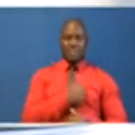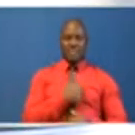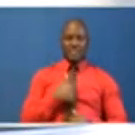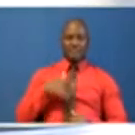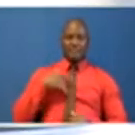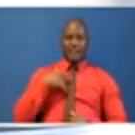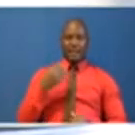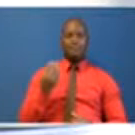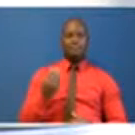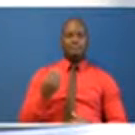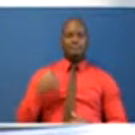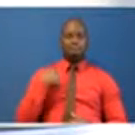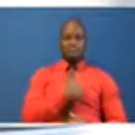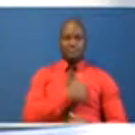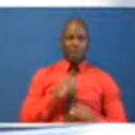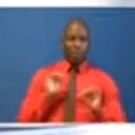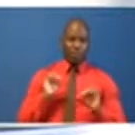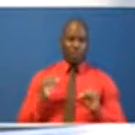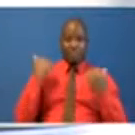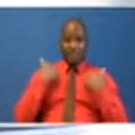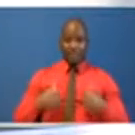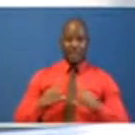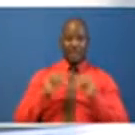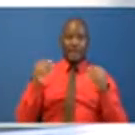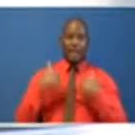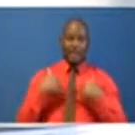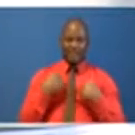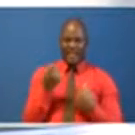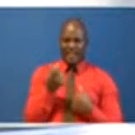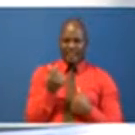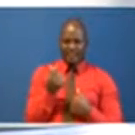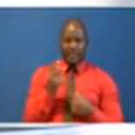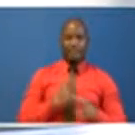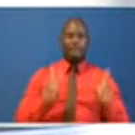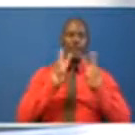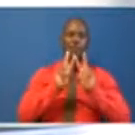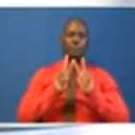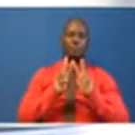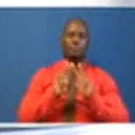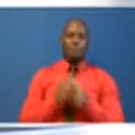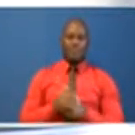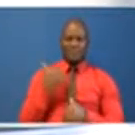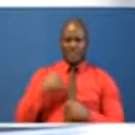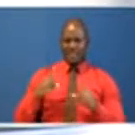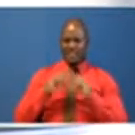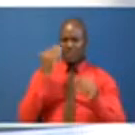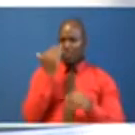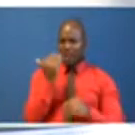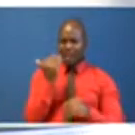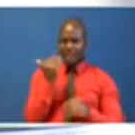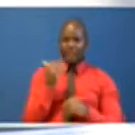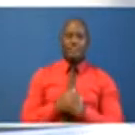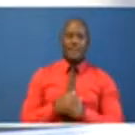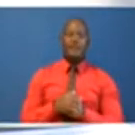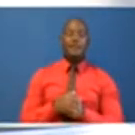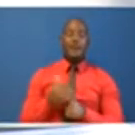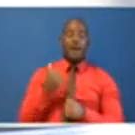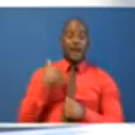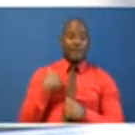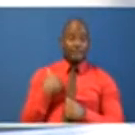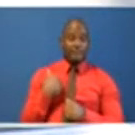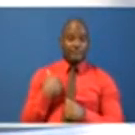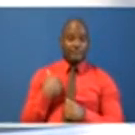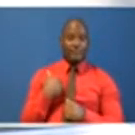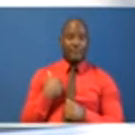just for today what i'm saying that it adds little value why am i saying this there are three